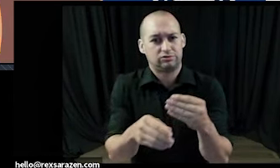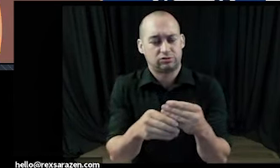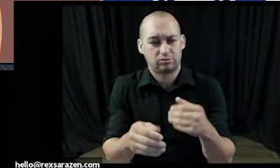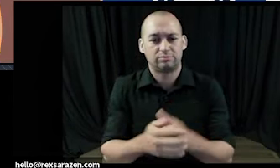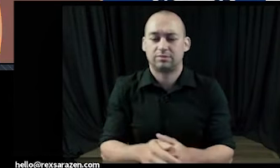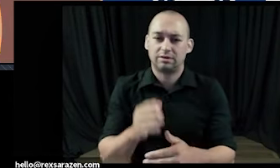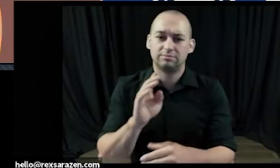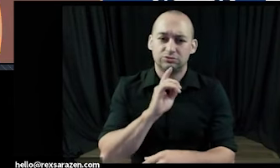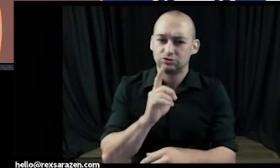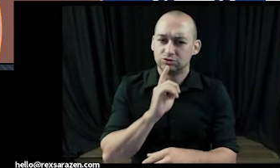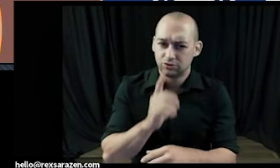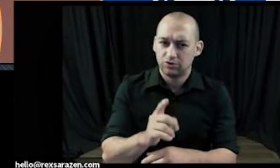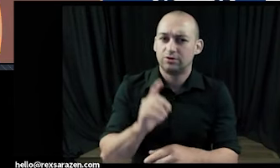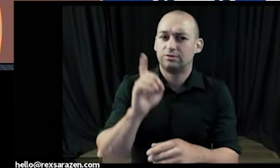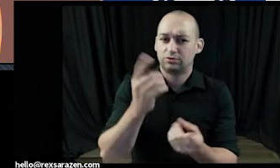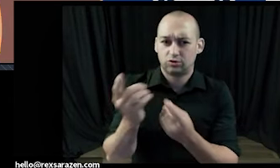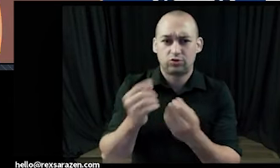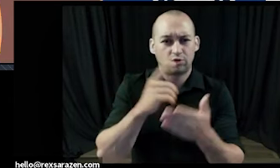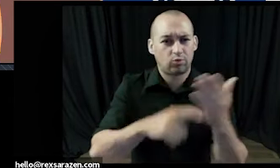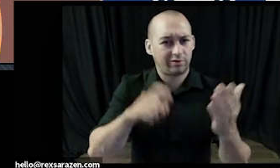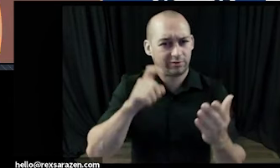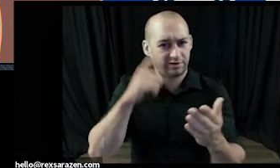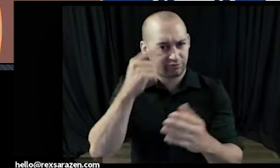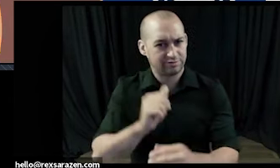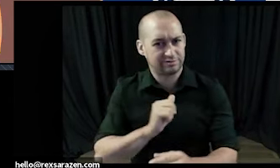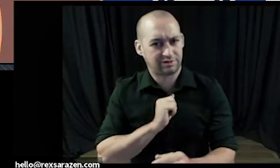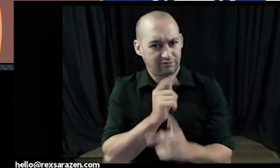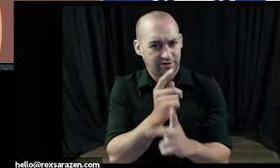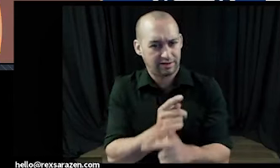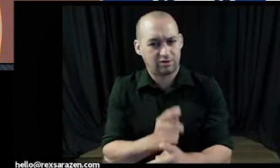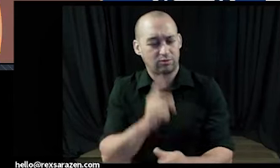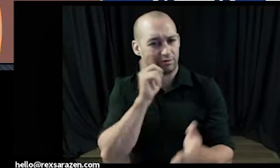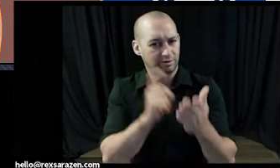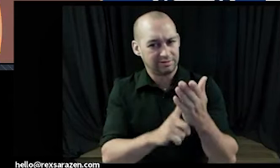to do what you need for self-care. We recognize today is a little